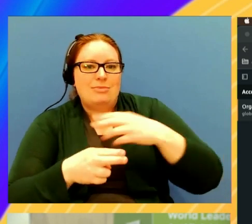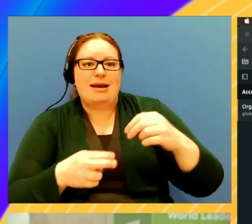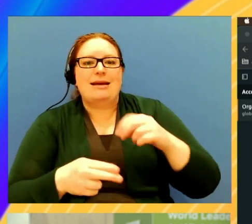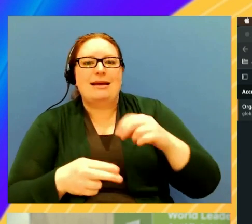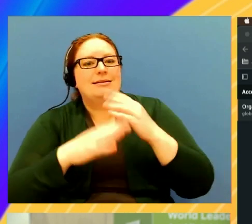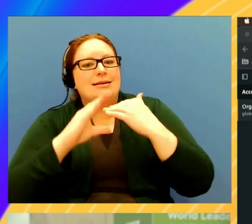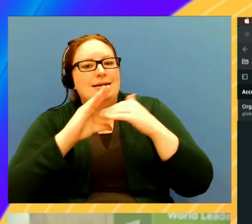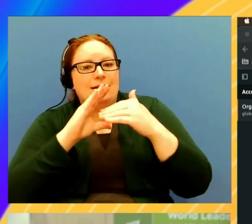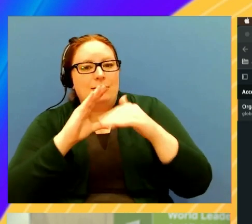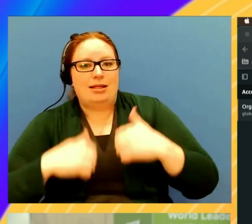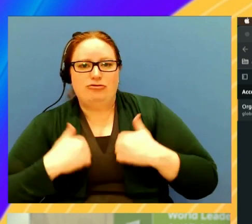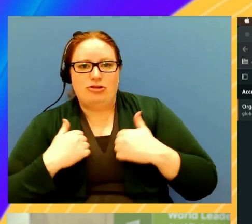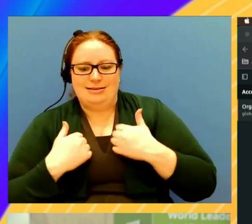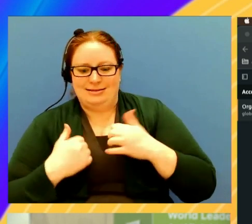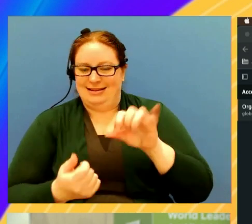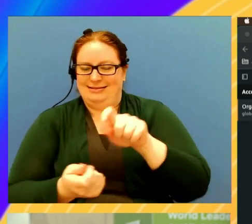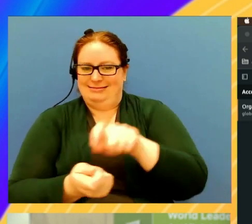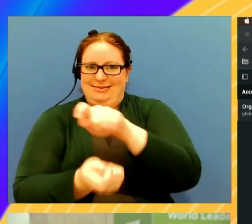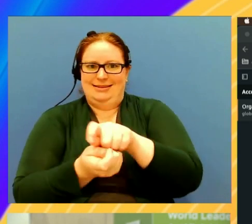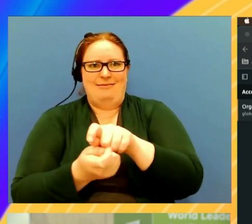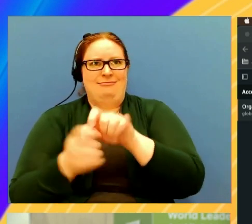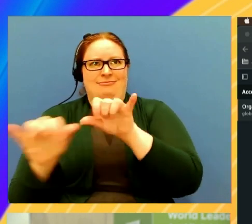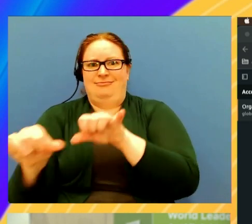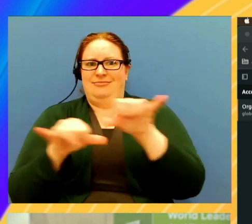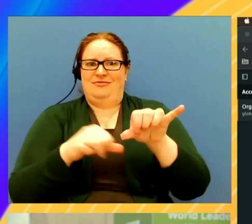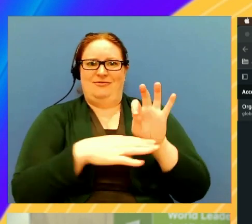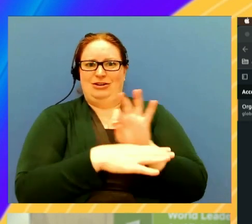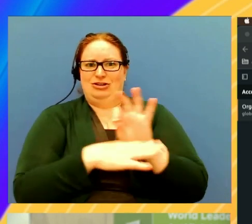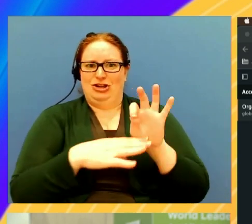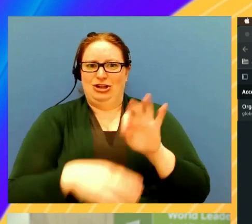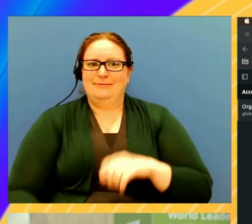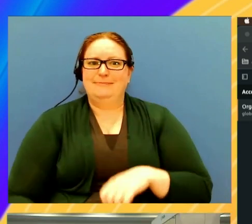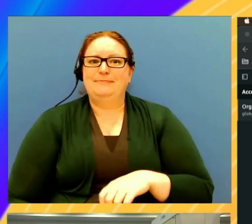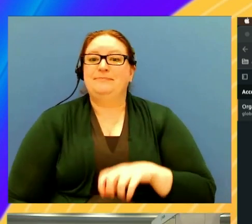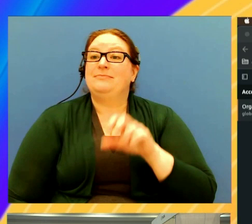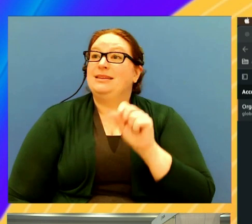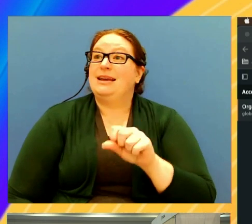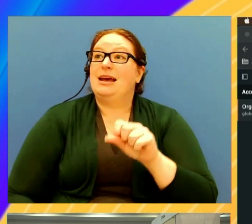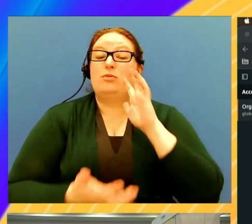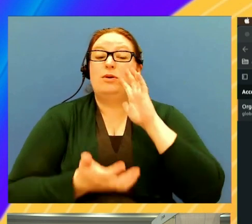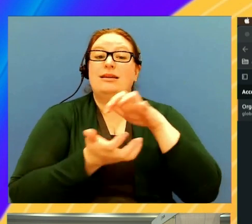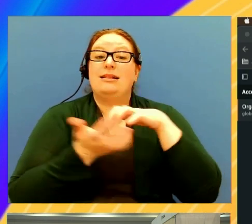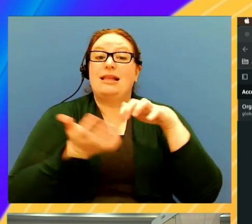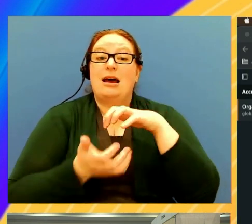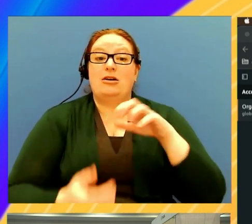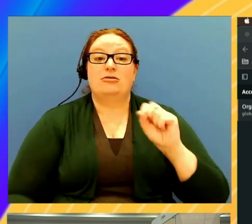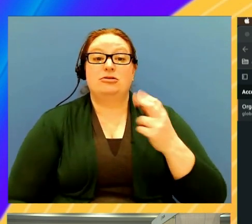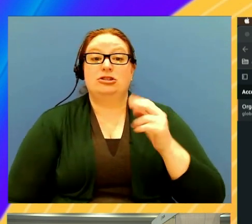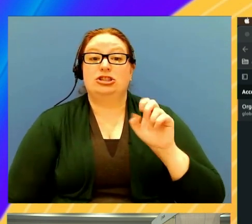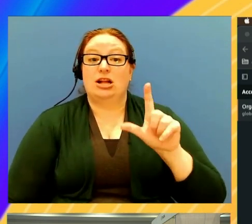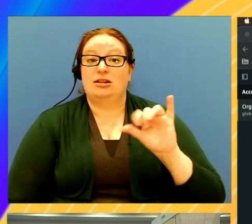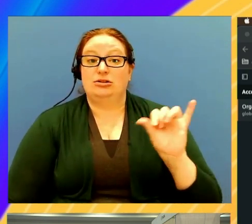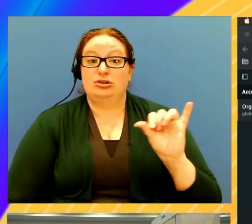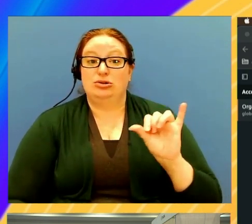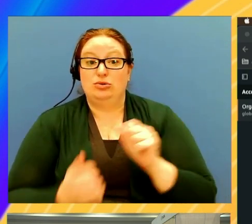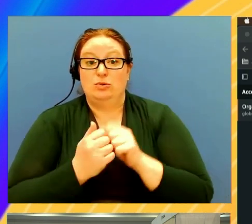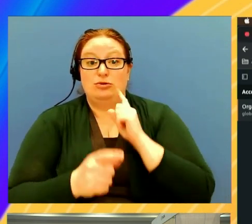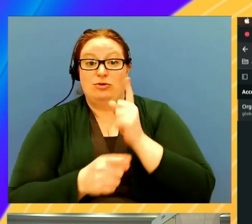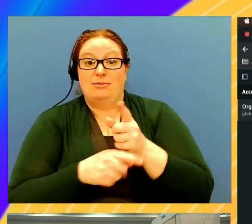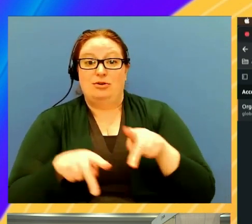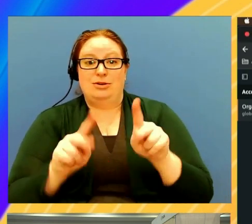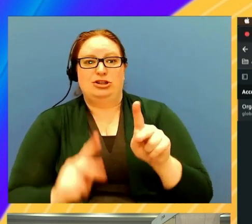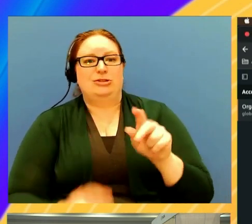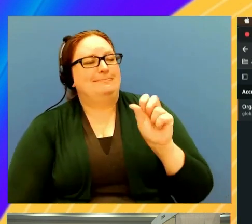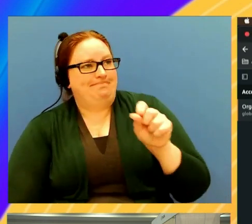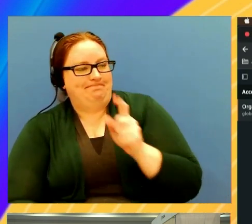exact same thing as what you're seeing in the UI. You could also do this through Cloud Shell if you had the right permissions too, right? That's correct. Awesome. Yeah.